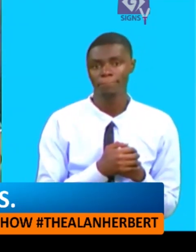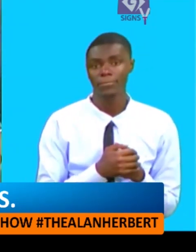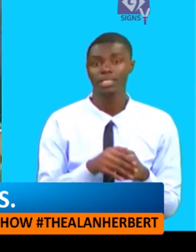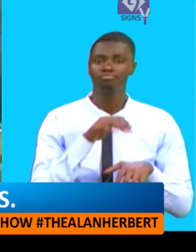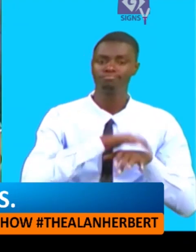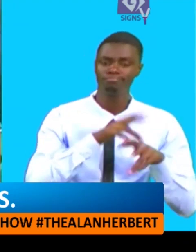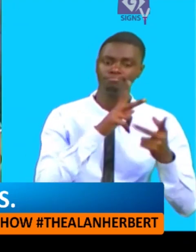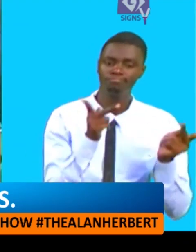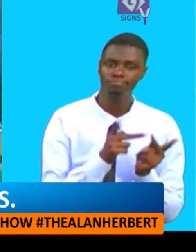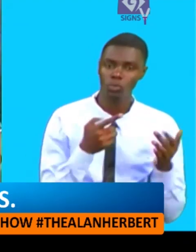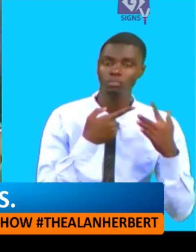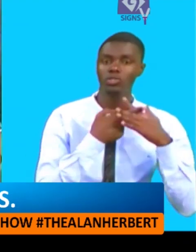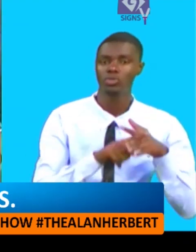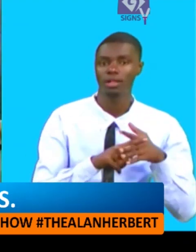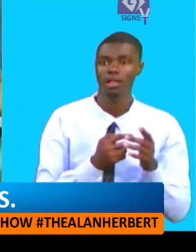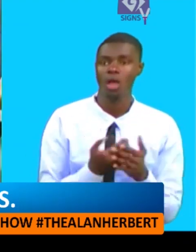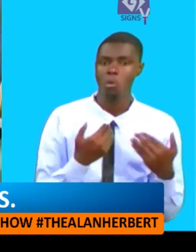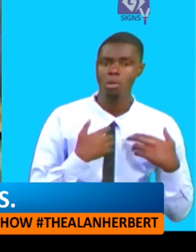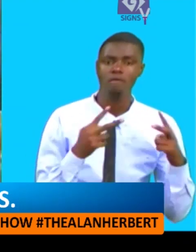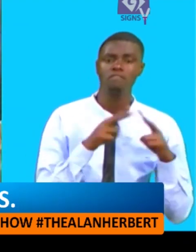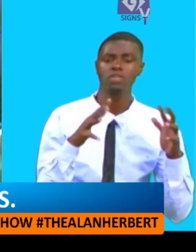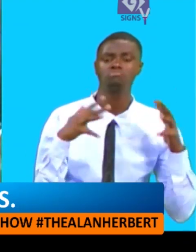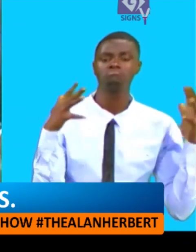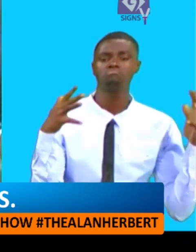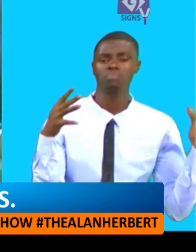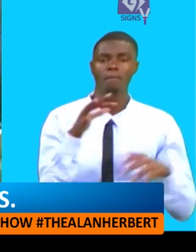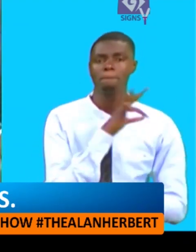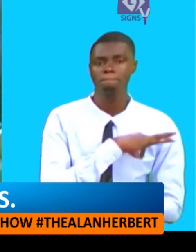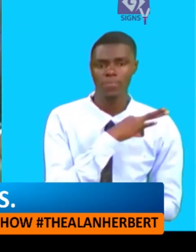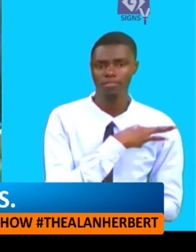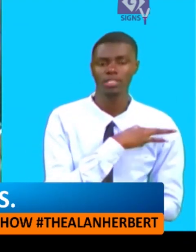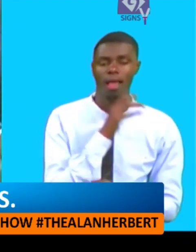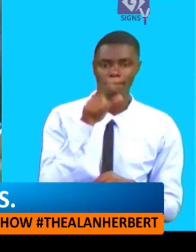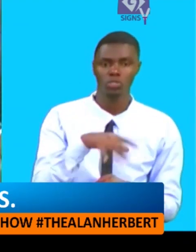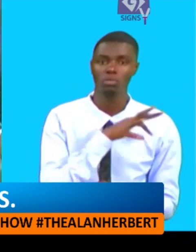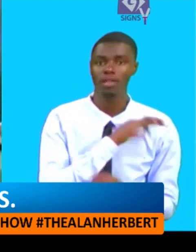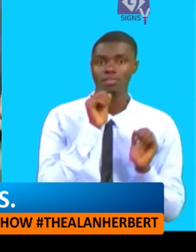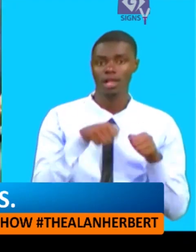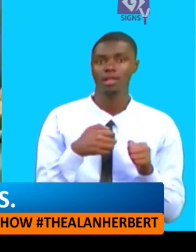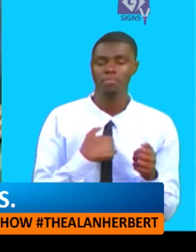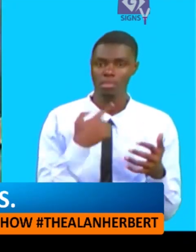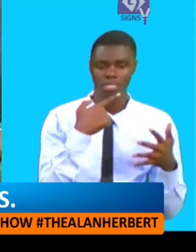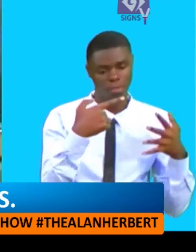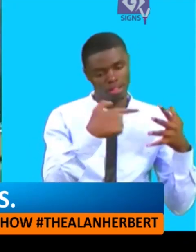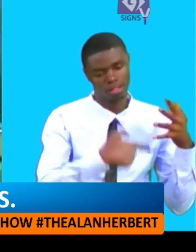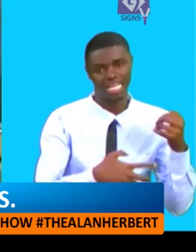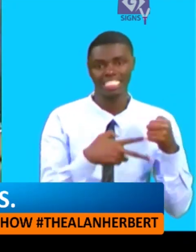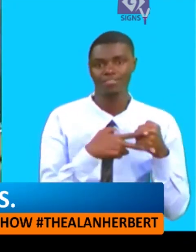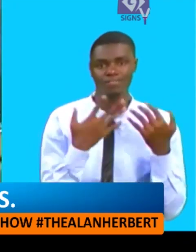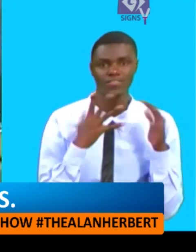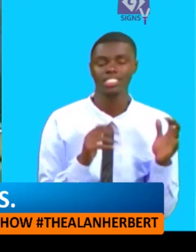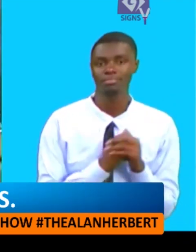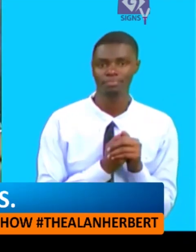so it is a good place to start. And we have a very broad range of benefits that someone can benefit from. I mentioned the 7 broad